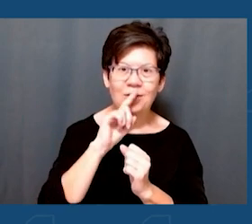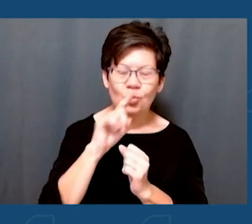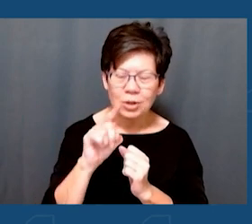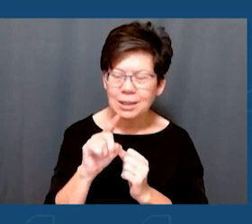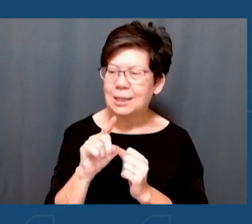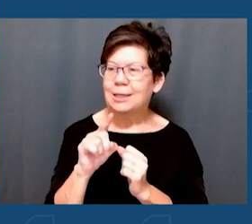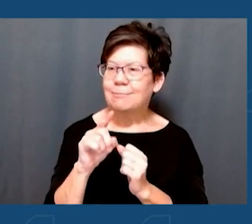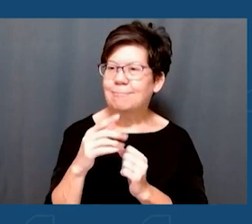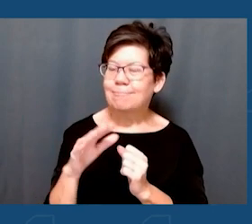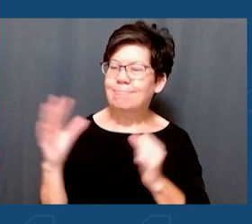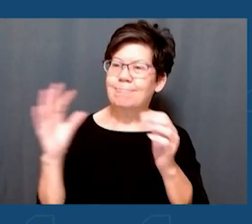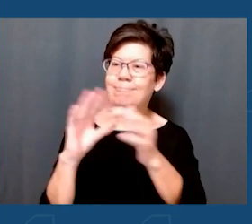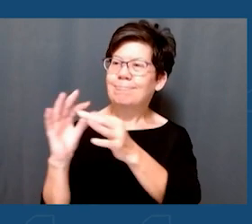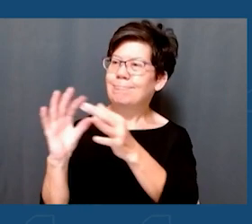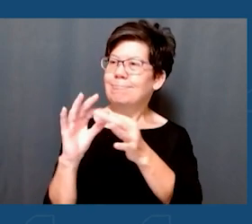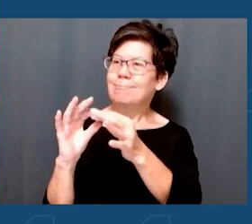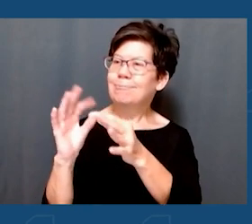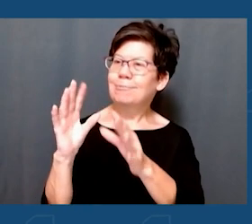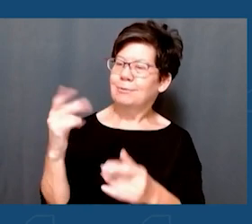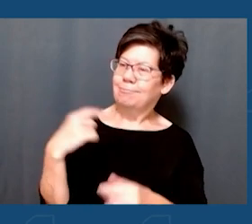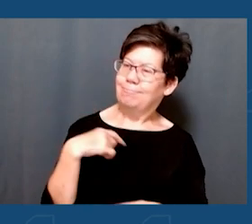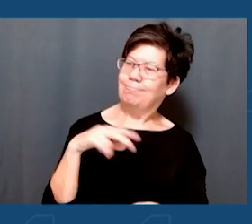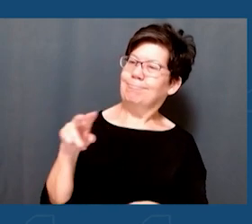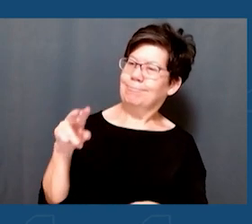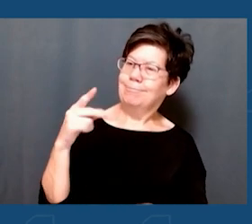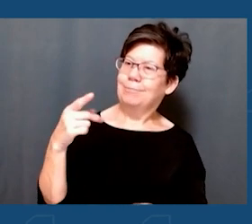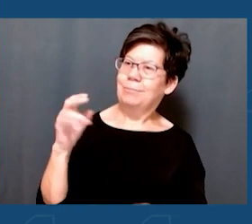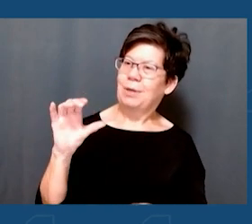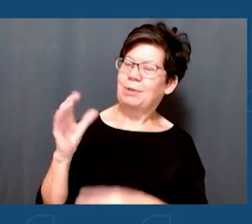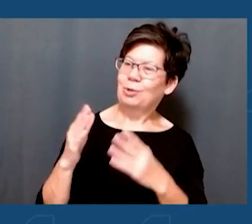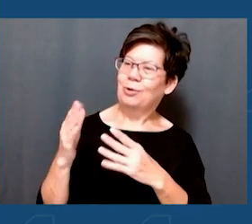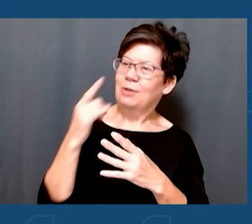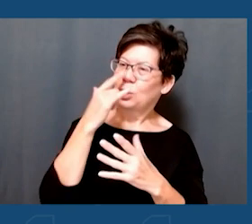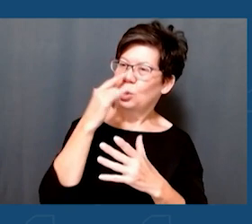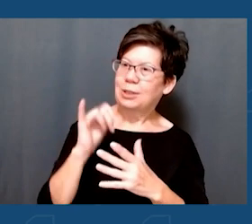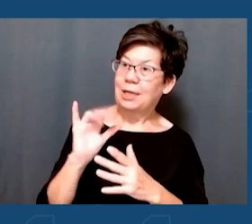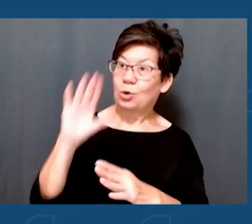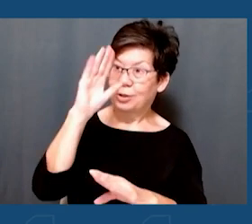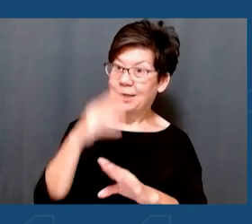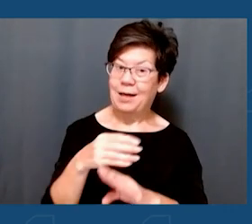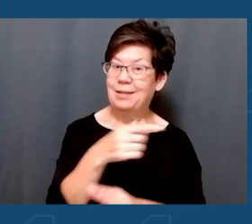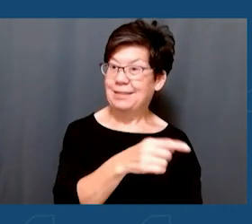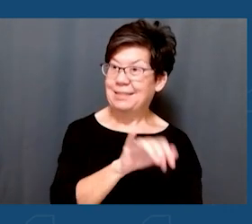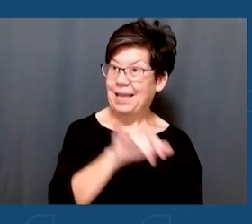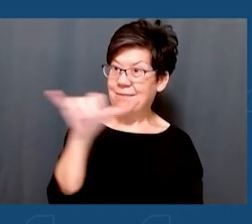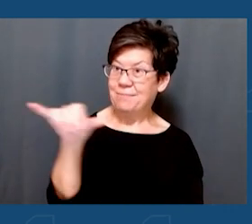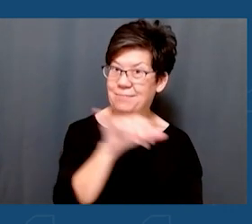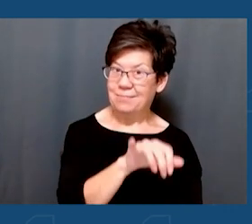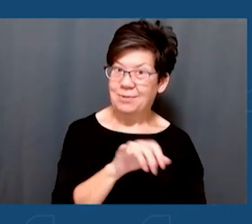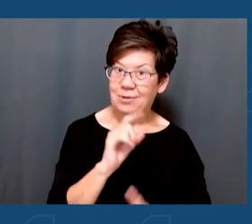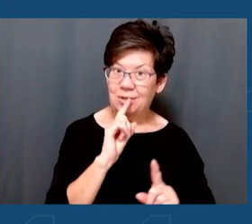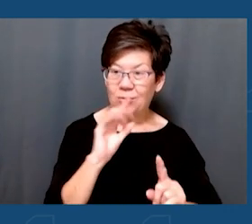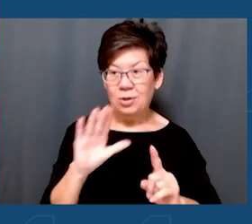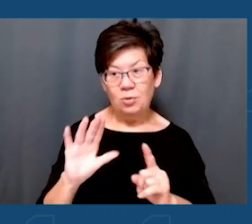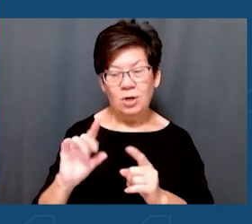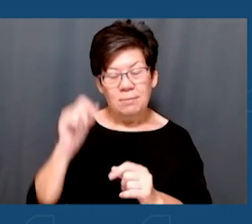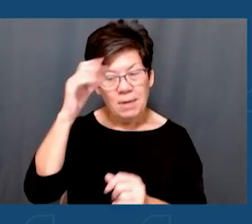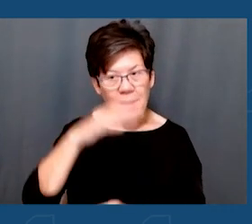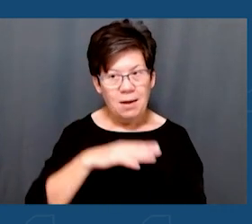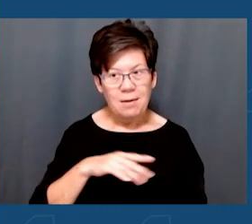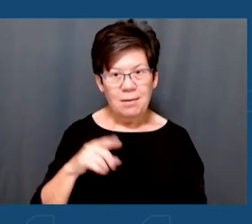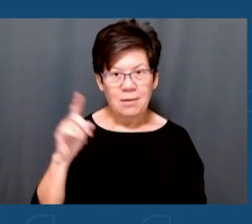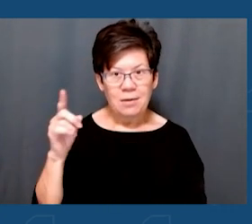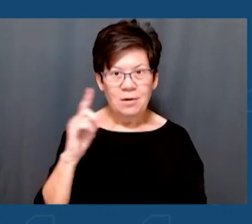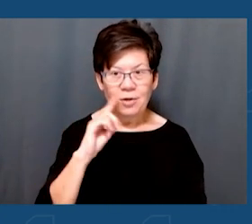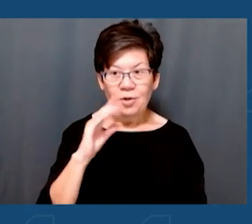talked about what public service is all about. You've instilled in that in your son. And that is also part of why you're such a great friend, a great man, because you brought on the